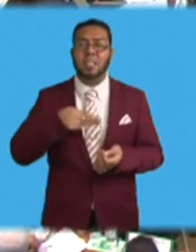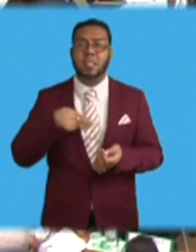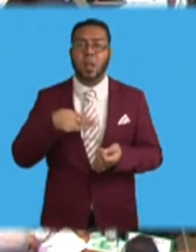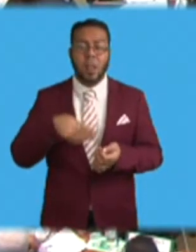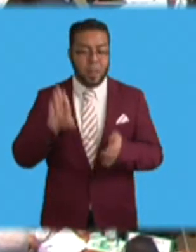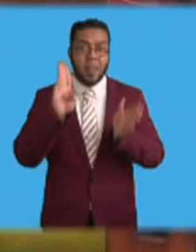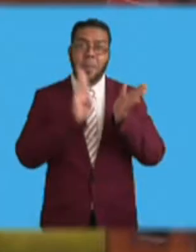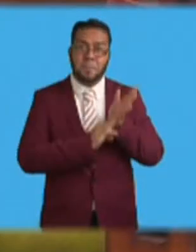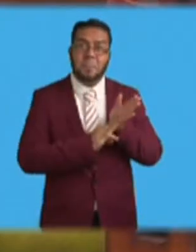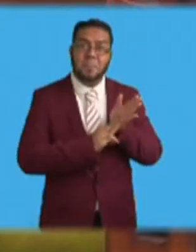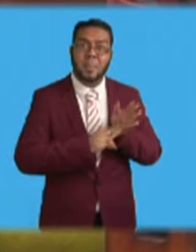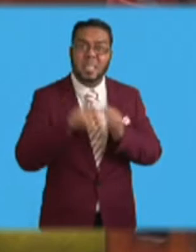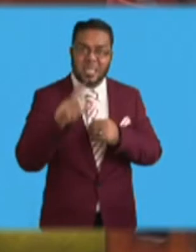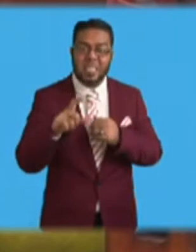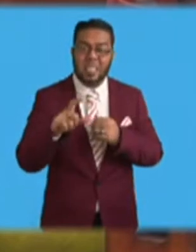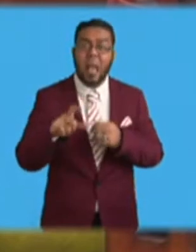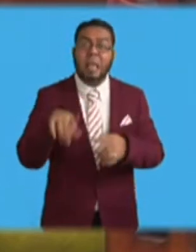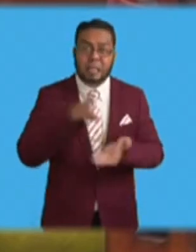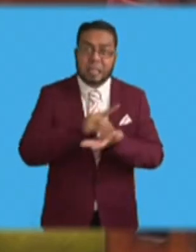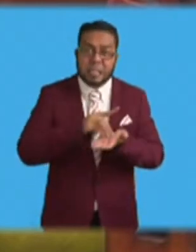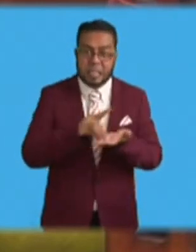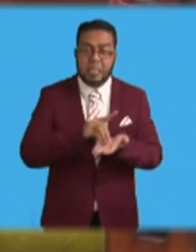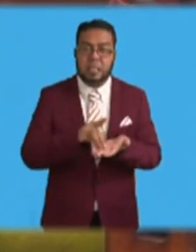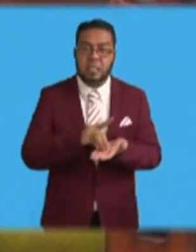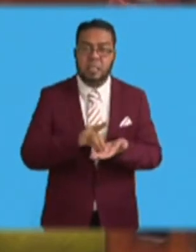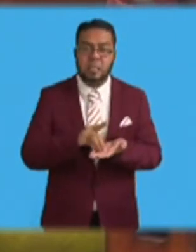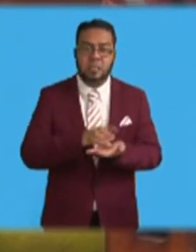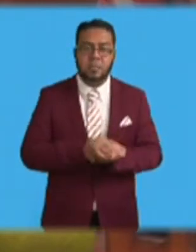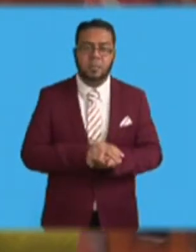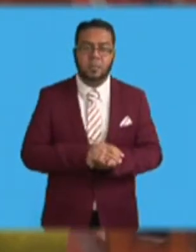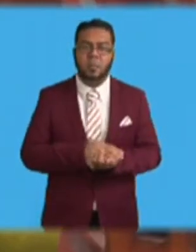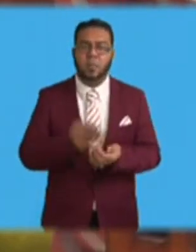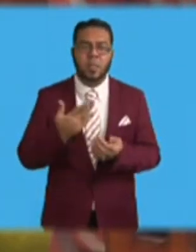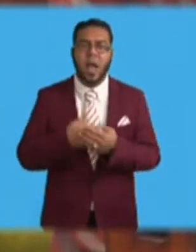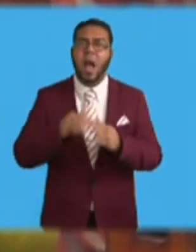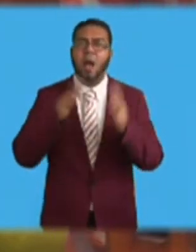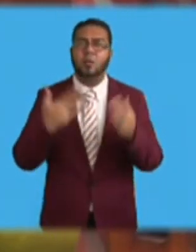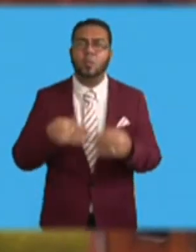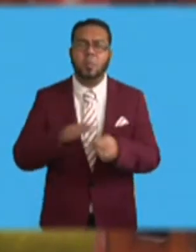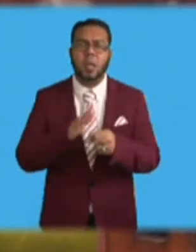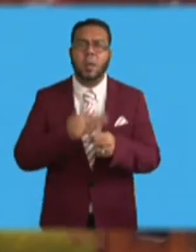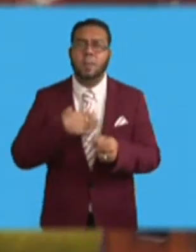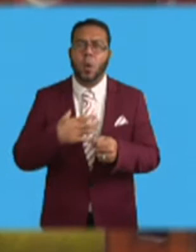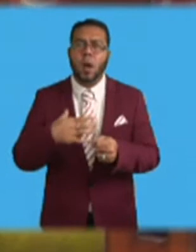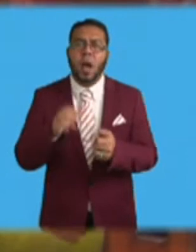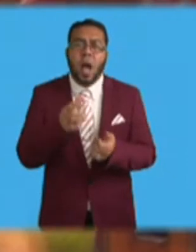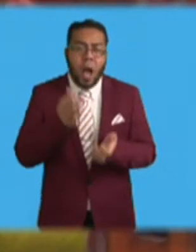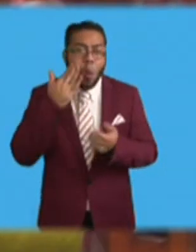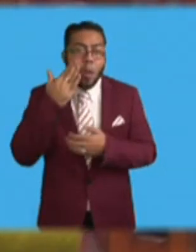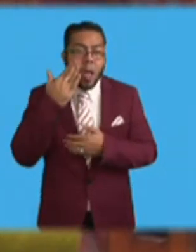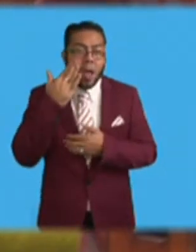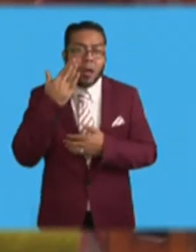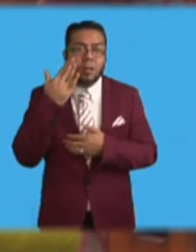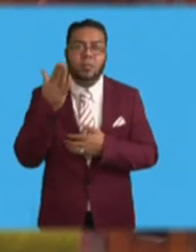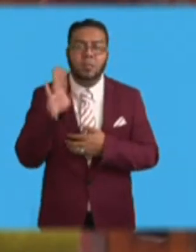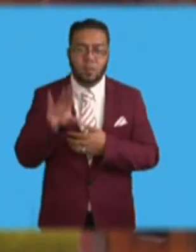meningococcal disease and the need for the House to be made more aware of the steps taken by the Ministry